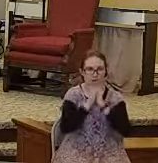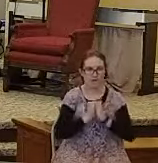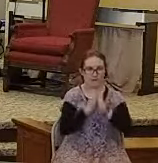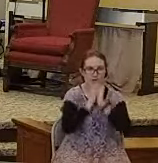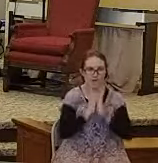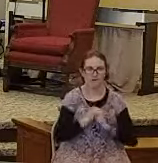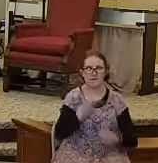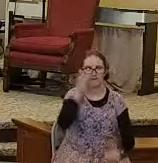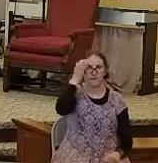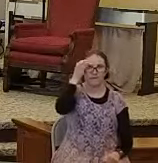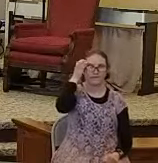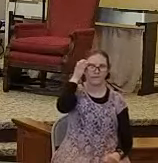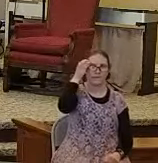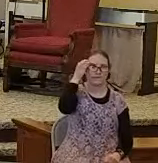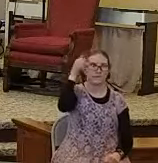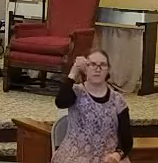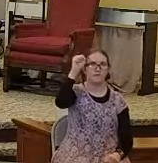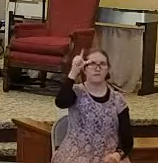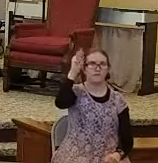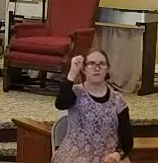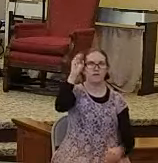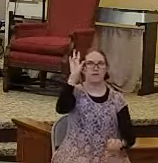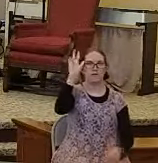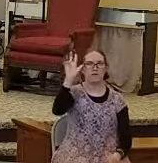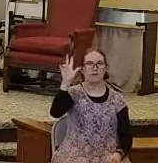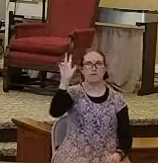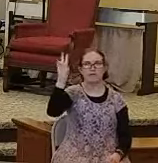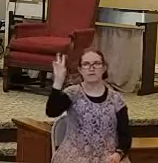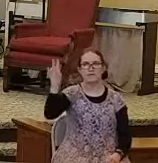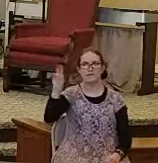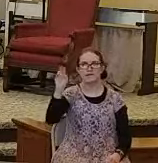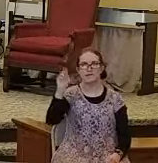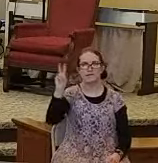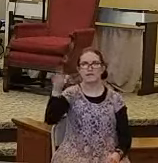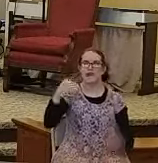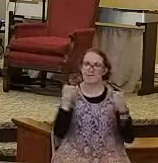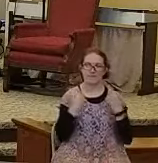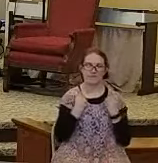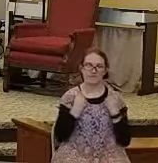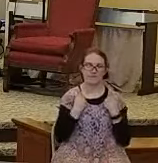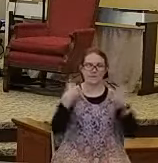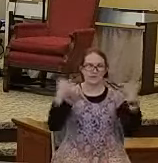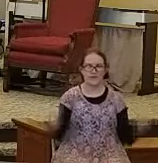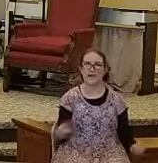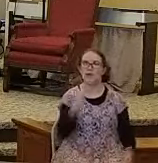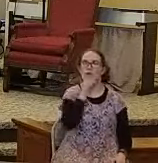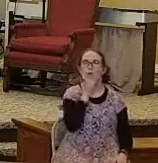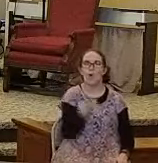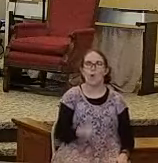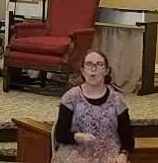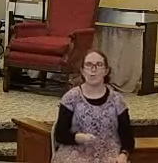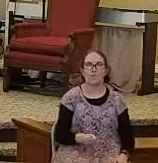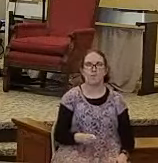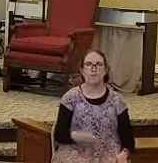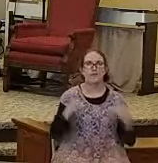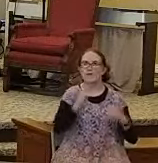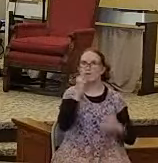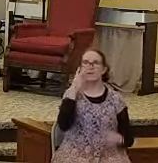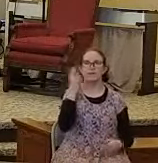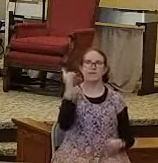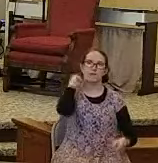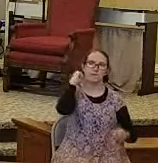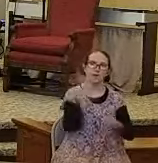Amen. Amen. Psalm 37 and 25 says, I have been young, and now I'm old, yet have I not seen